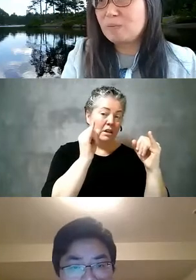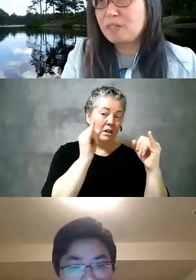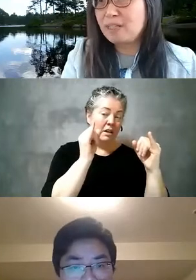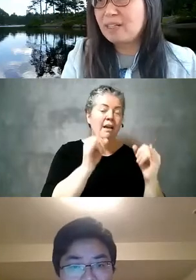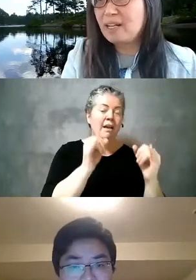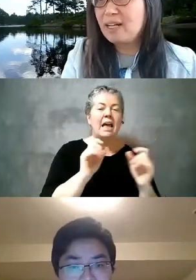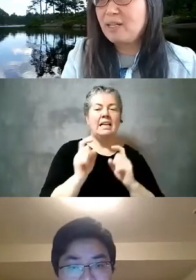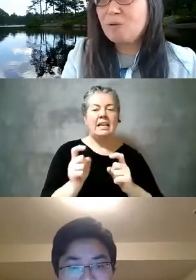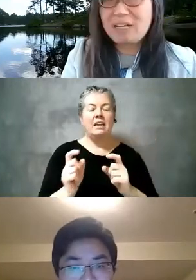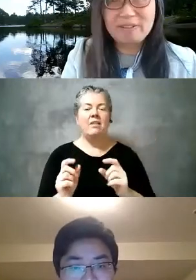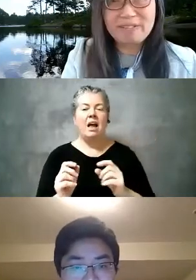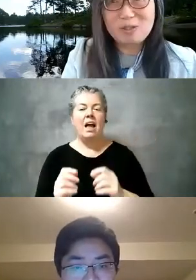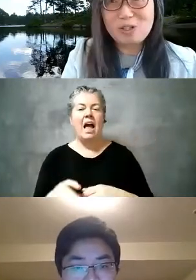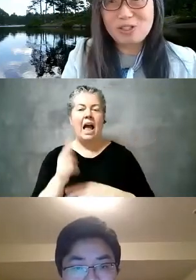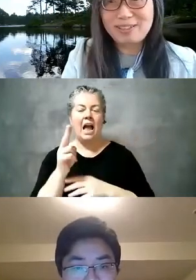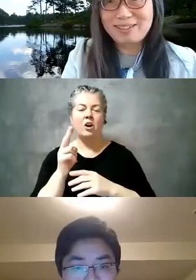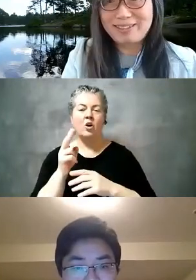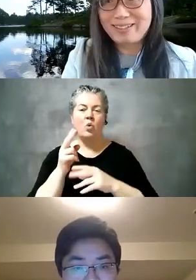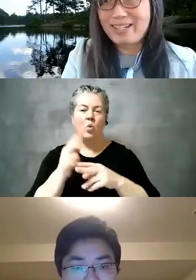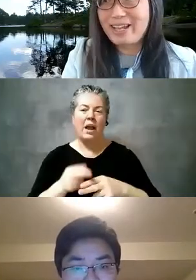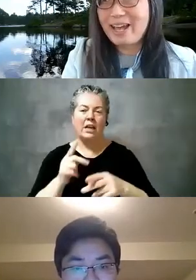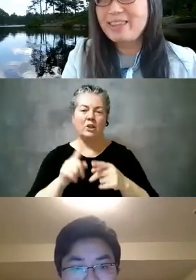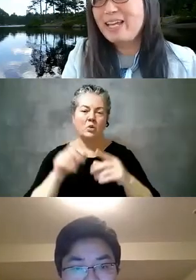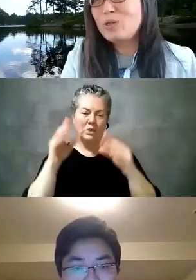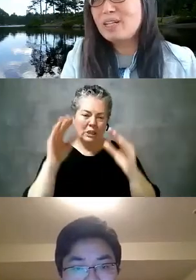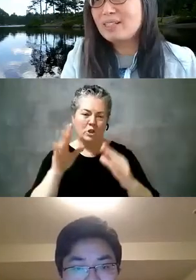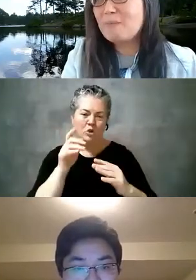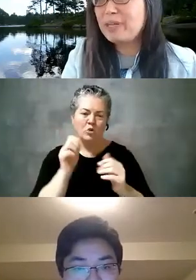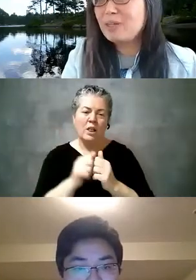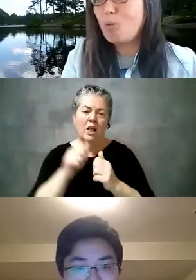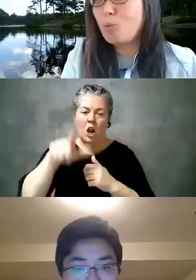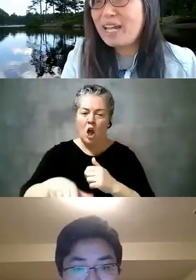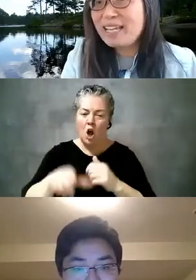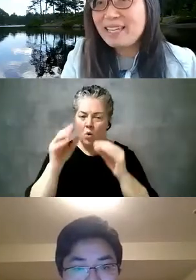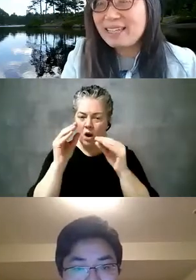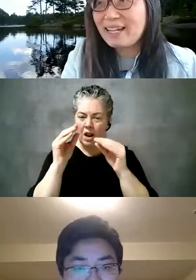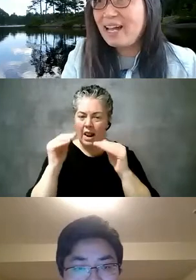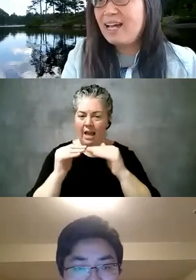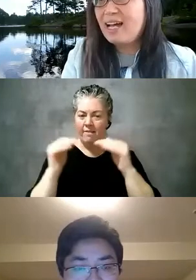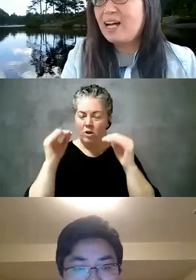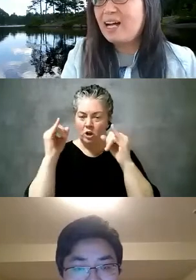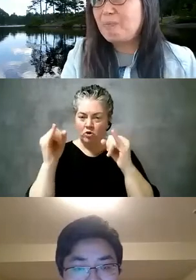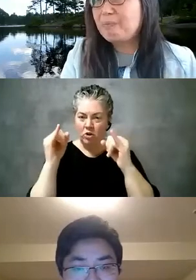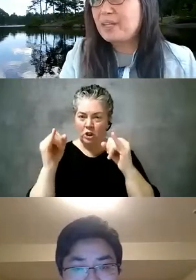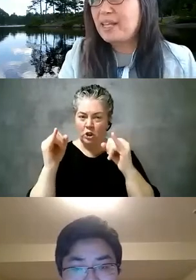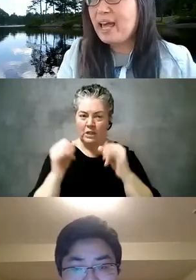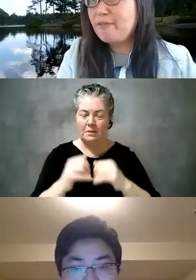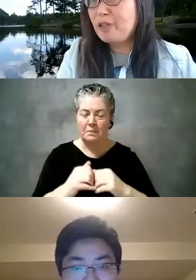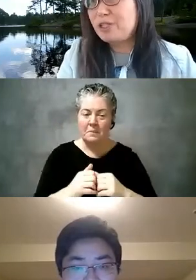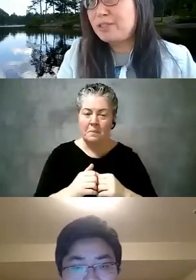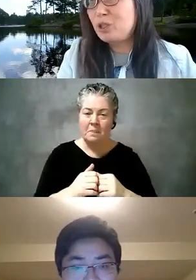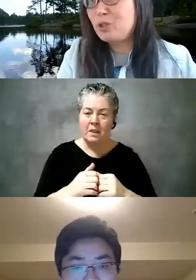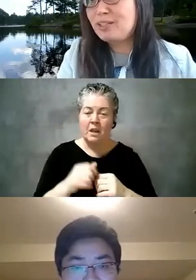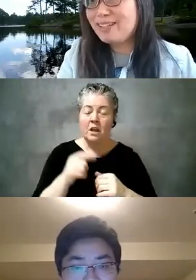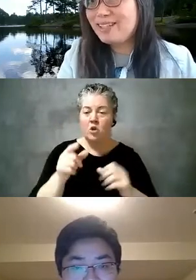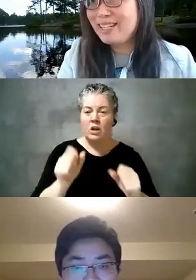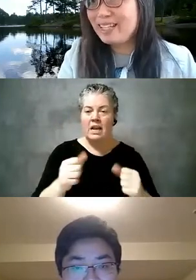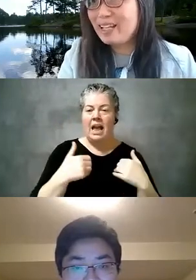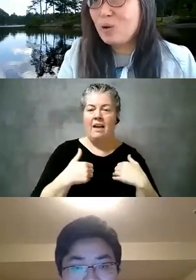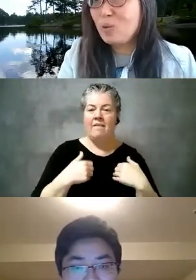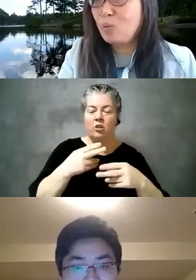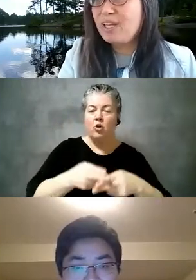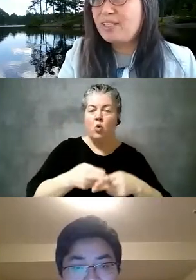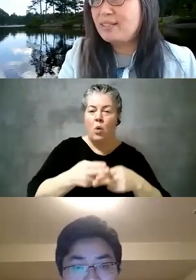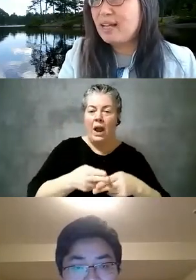who are displaying low level of instruction. And then you can compare the weighted average student